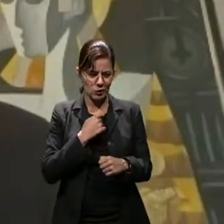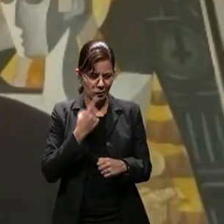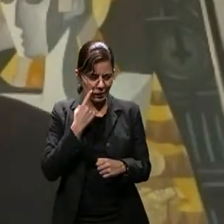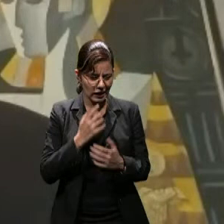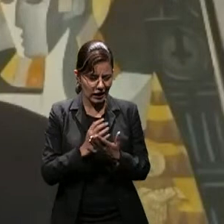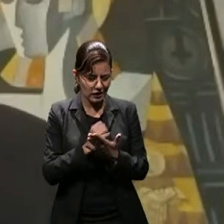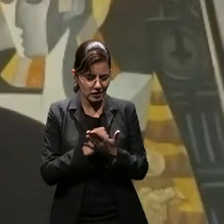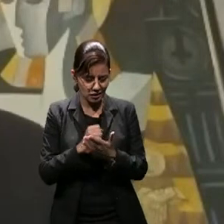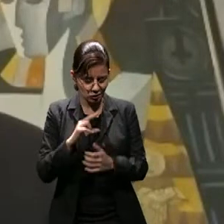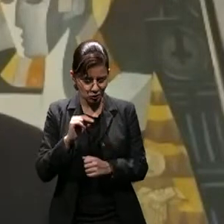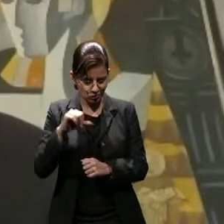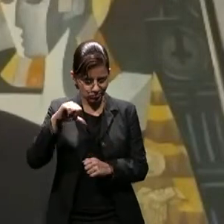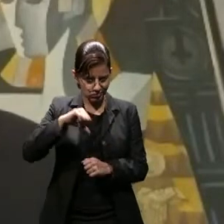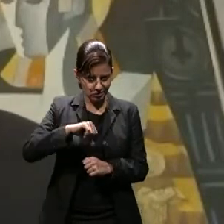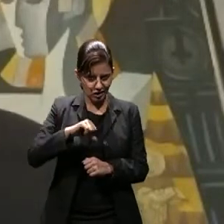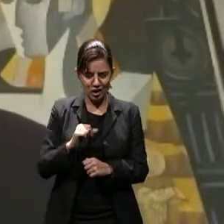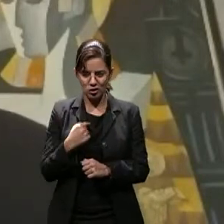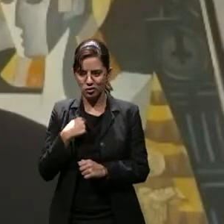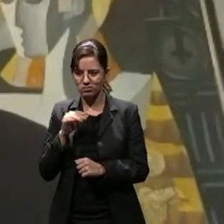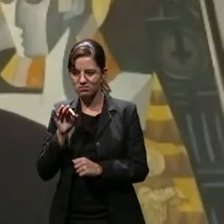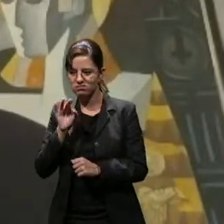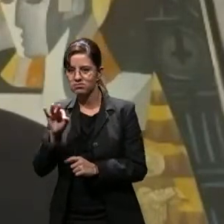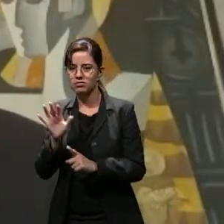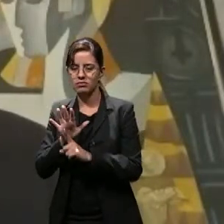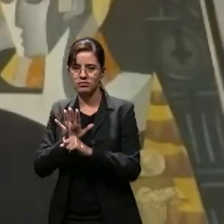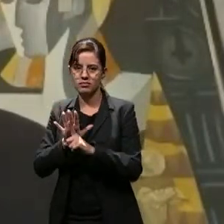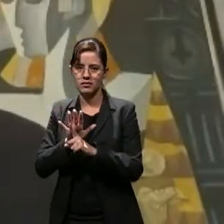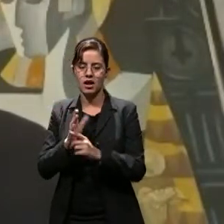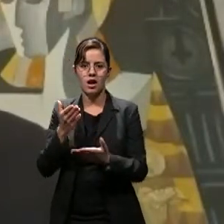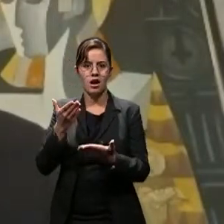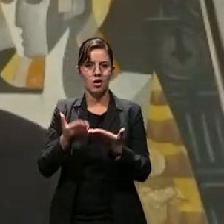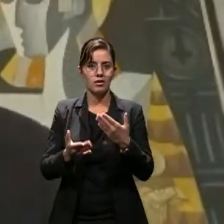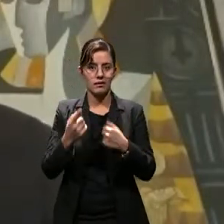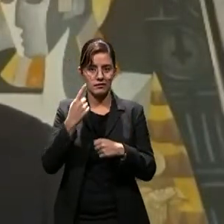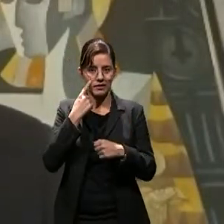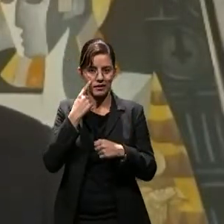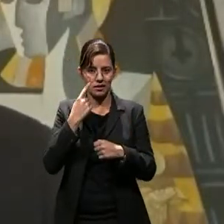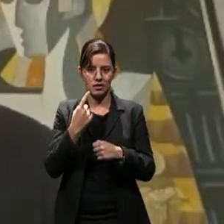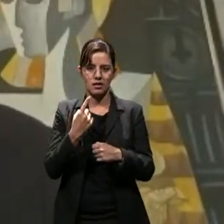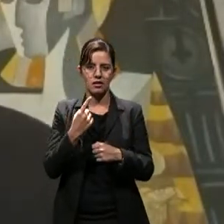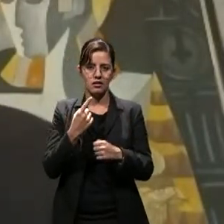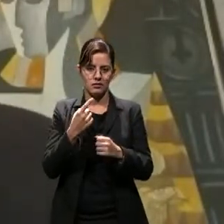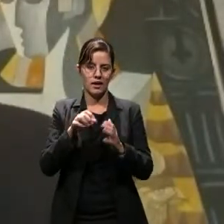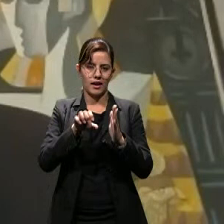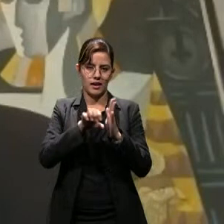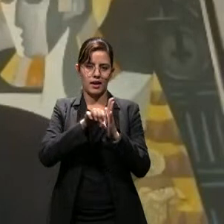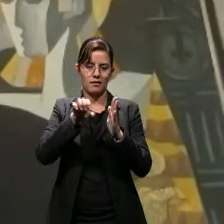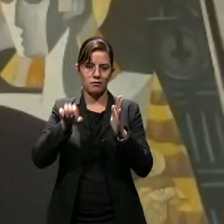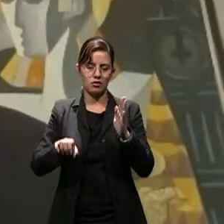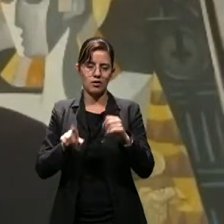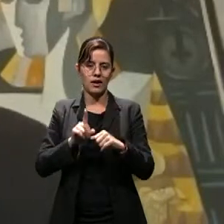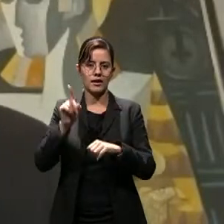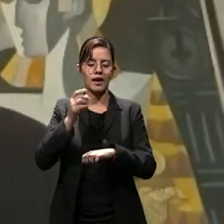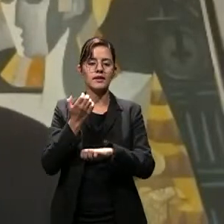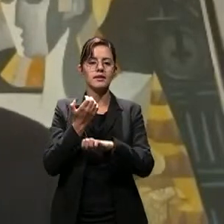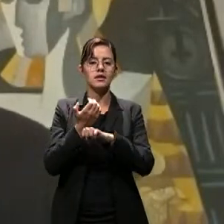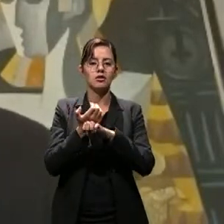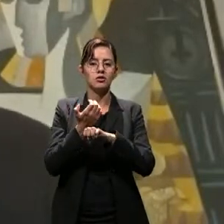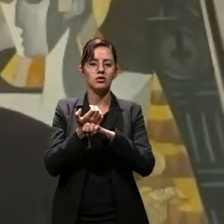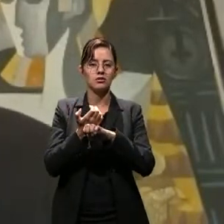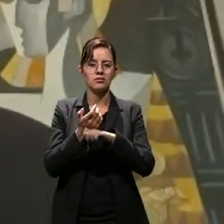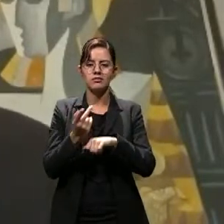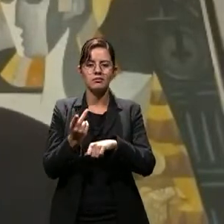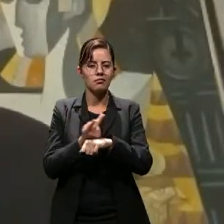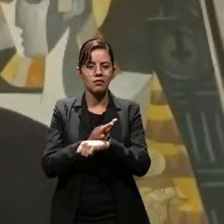think that what we are seeing is quite positive, and it's the only reference to a country that I'm going to make, what is happening in the US.